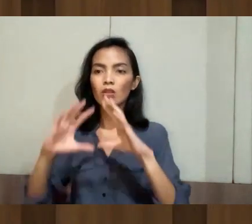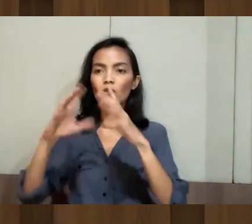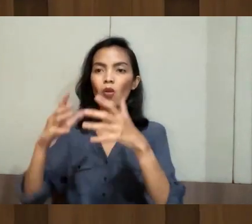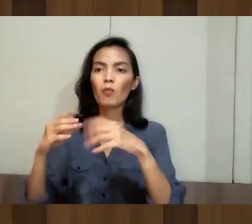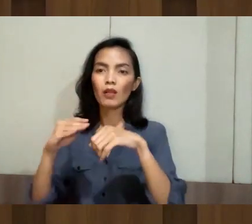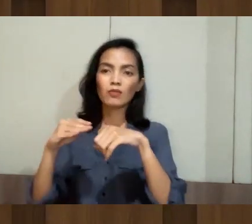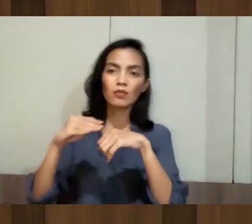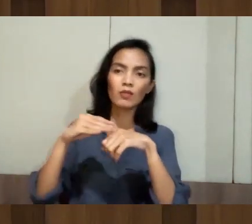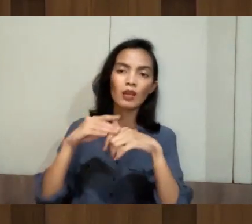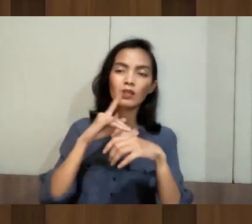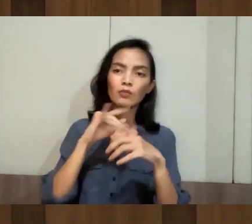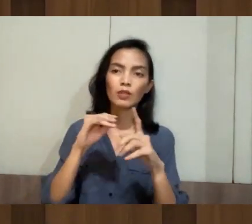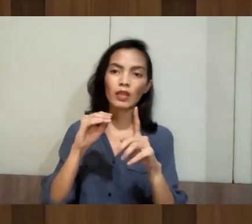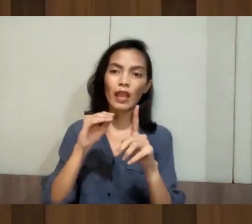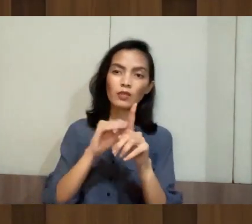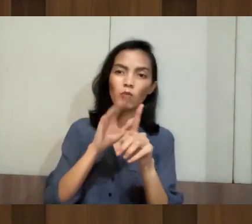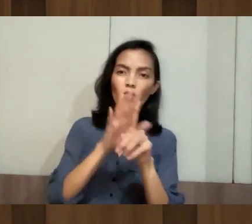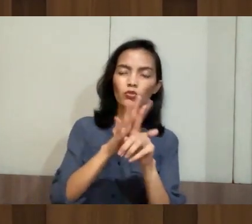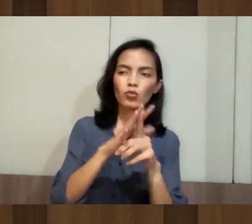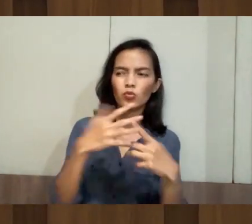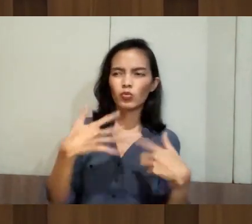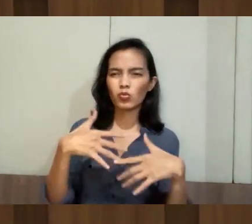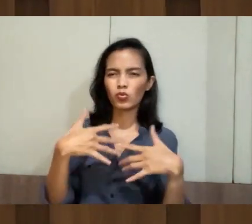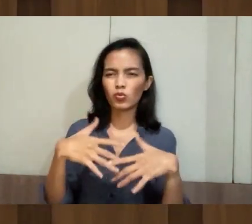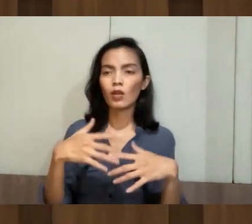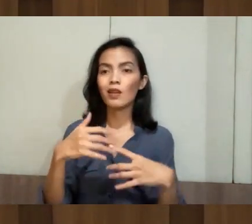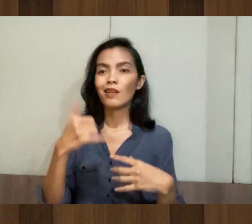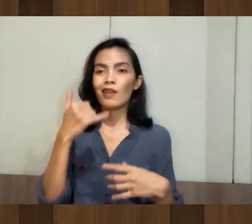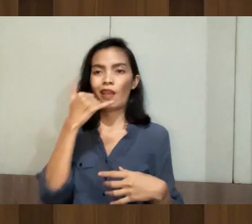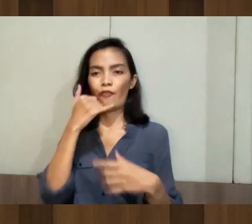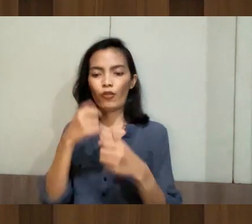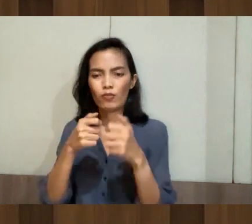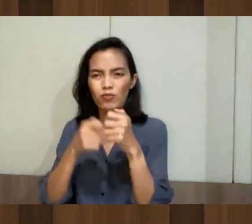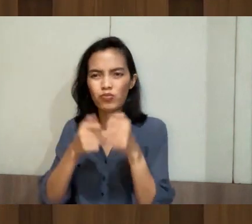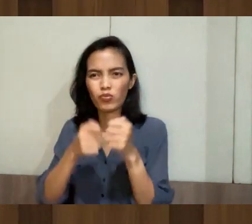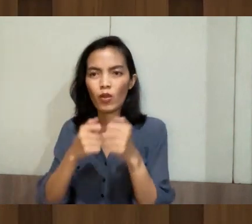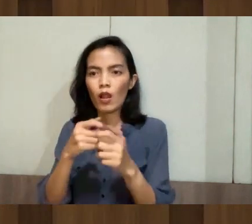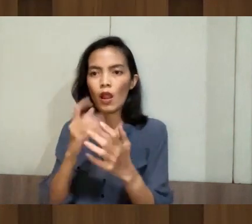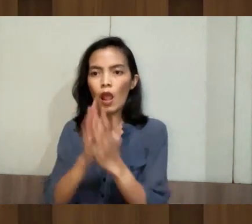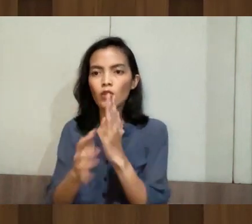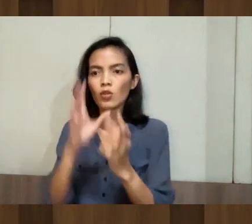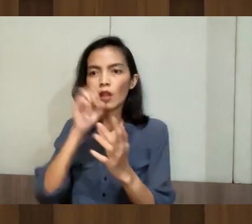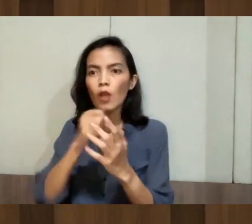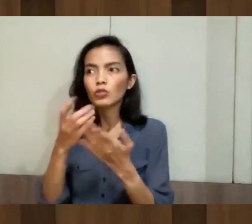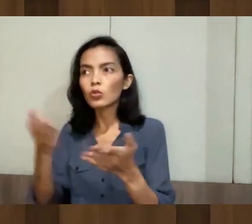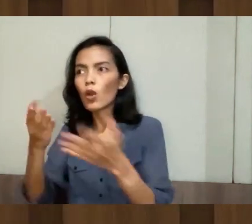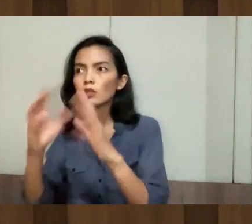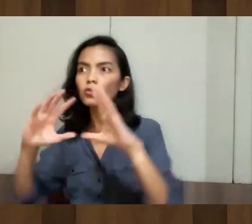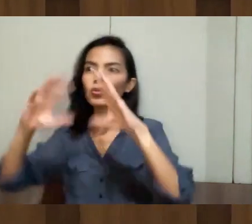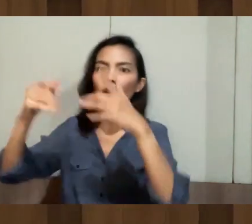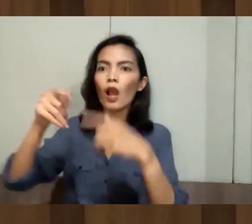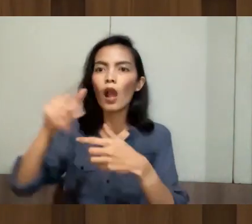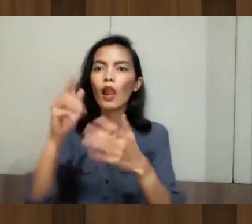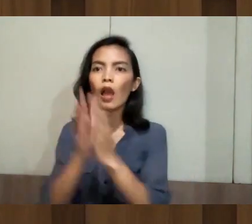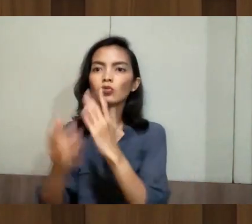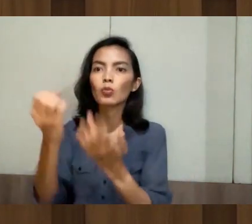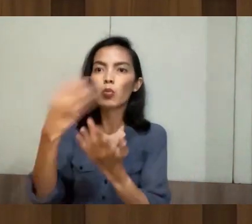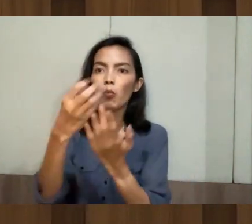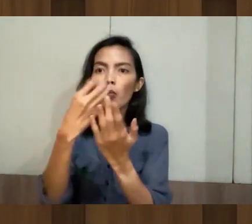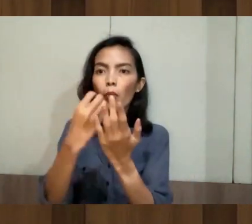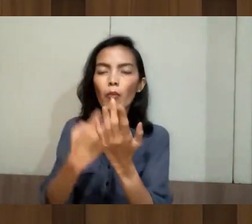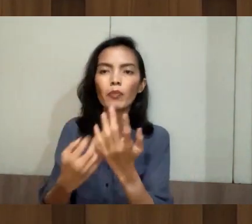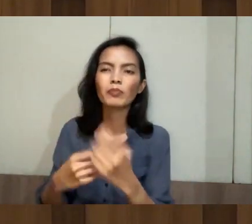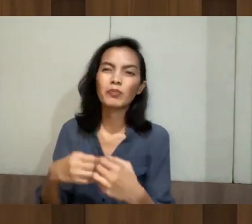of the rising global exposures, meaning the gadgets on your hands right now that can access any information that you need in